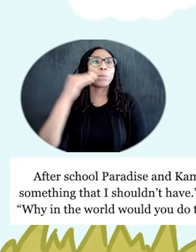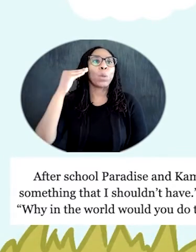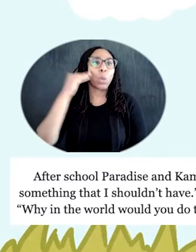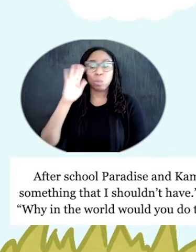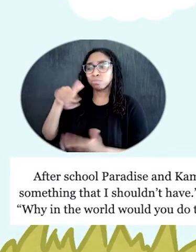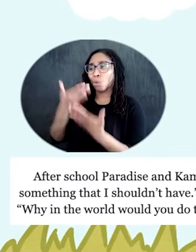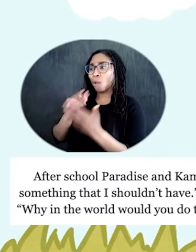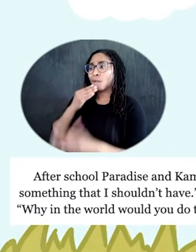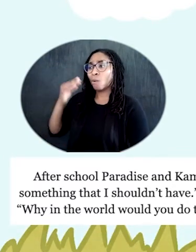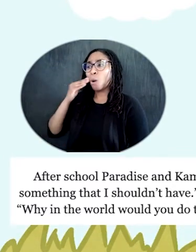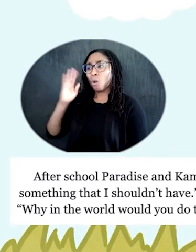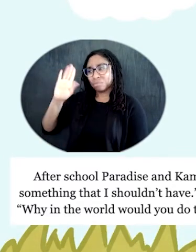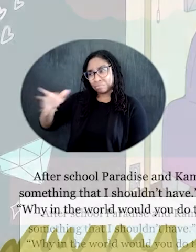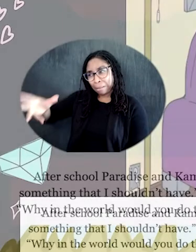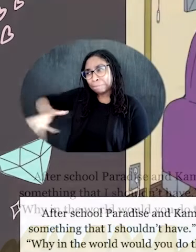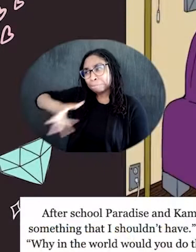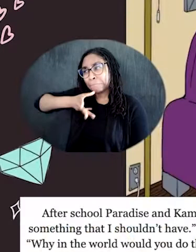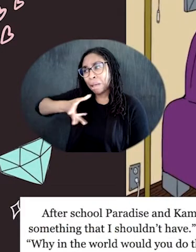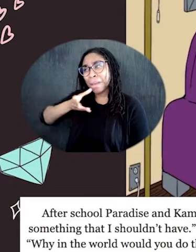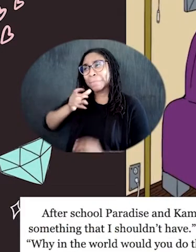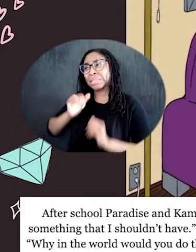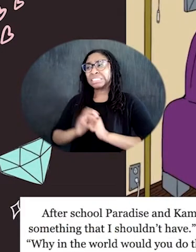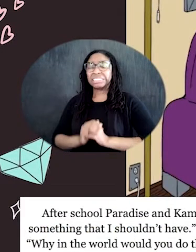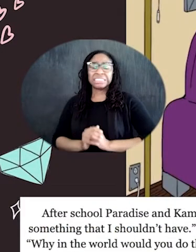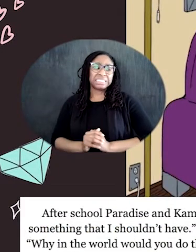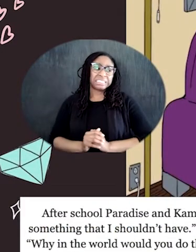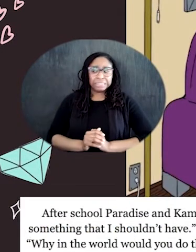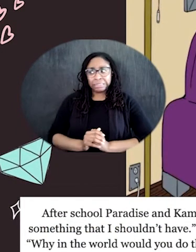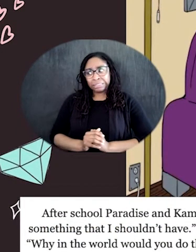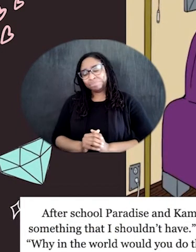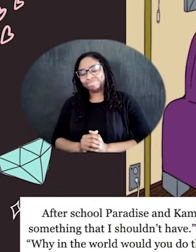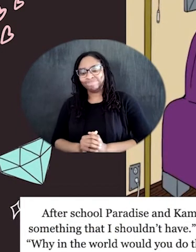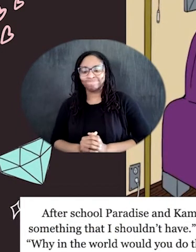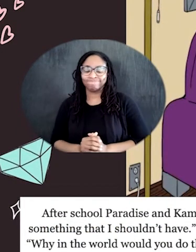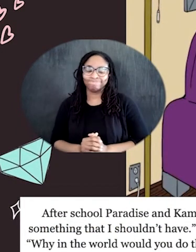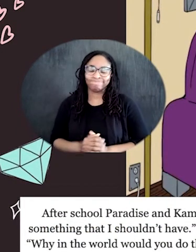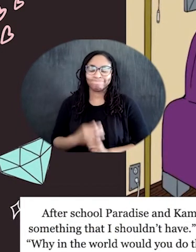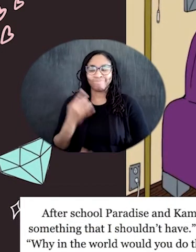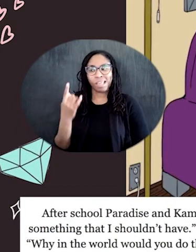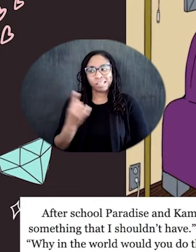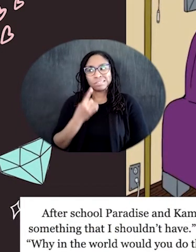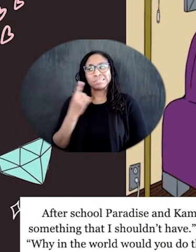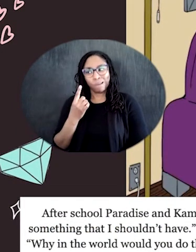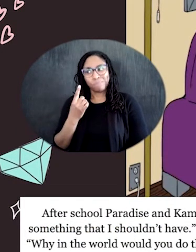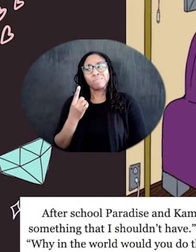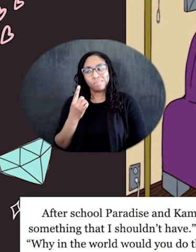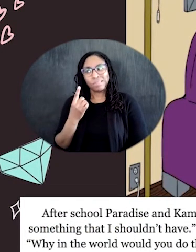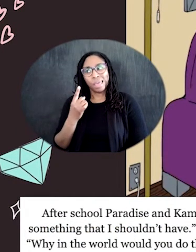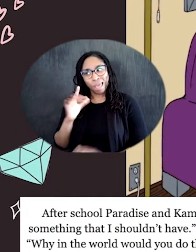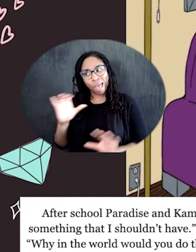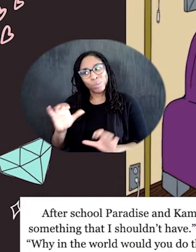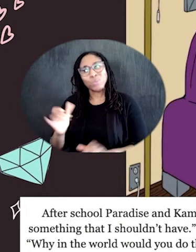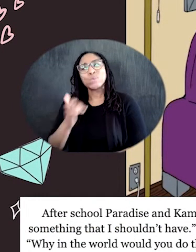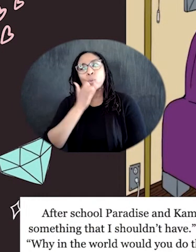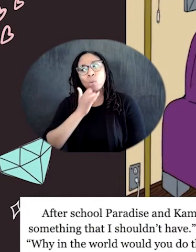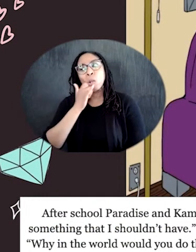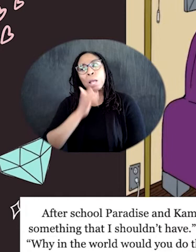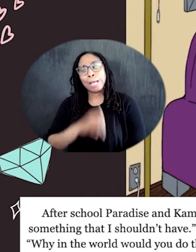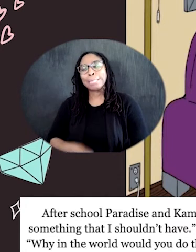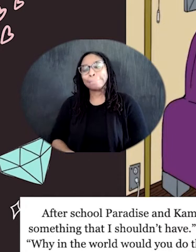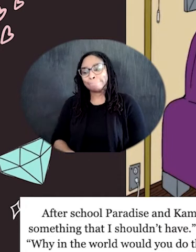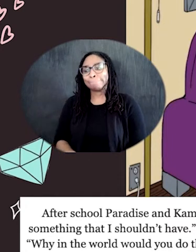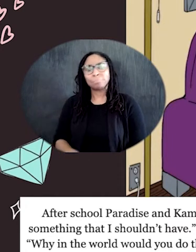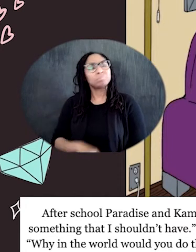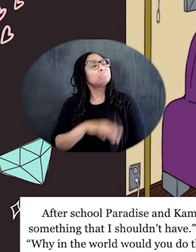what had taken place. "Mom, I did something that I shouldn't have," she